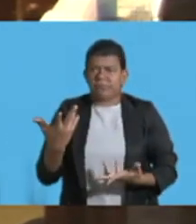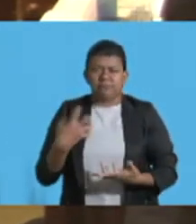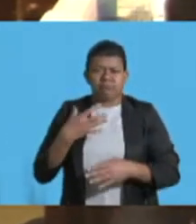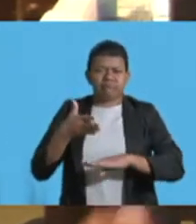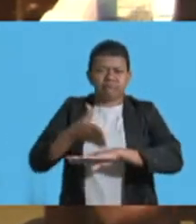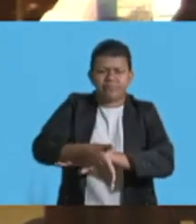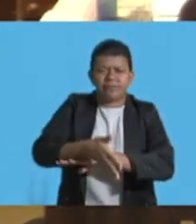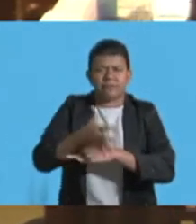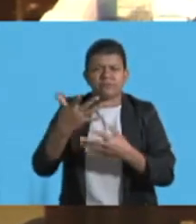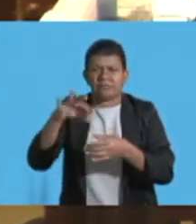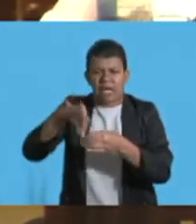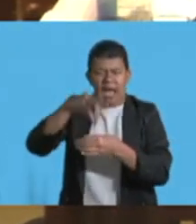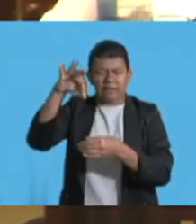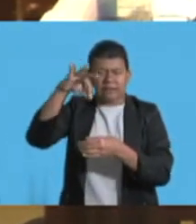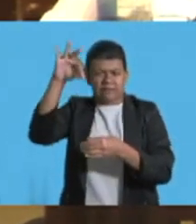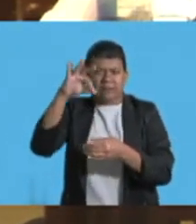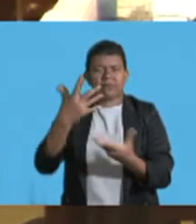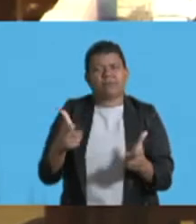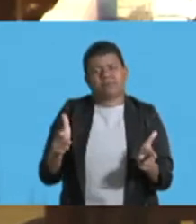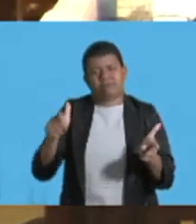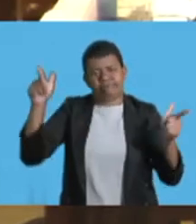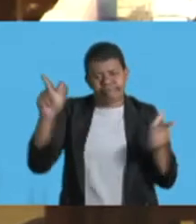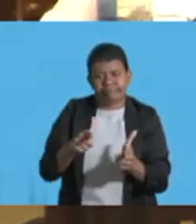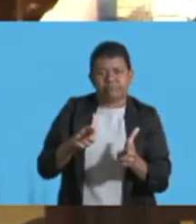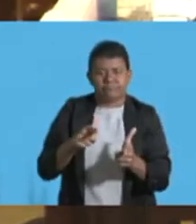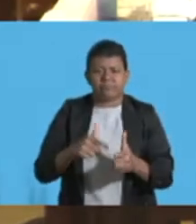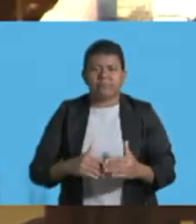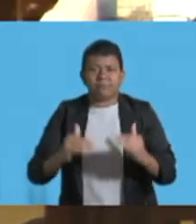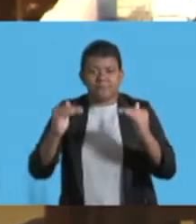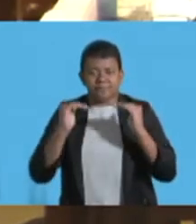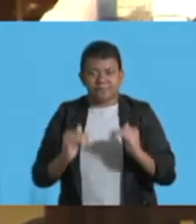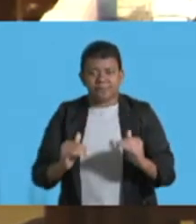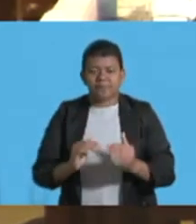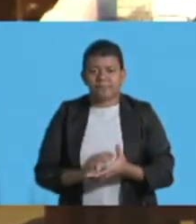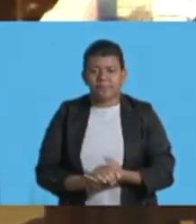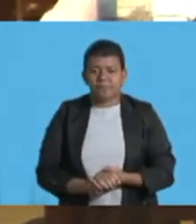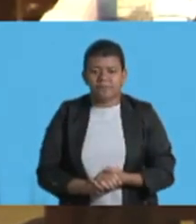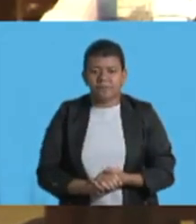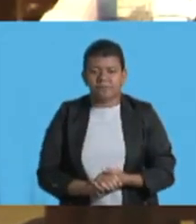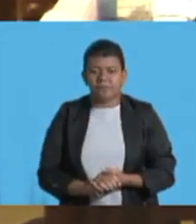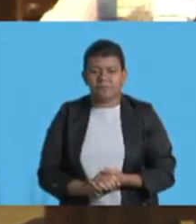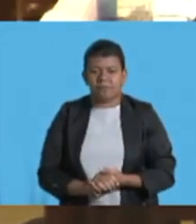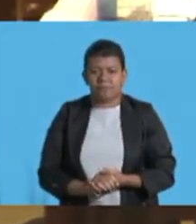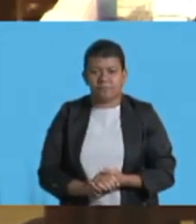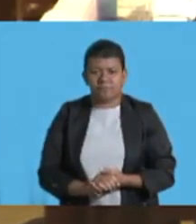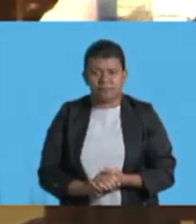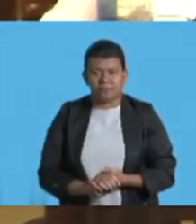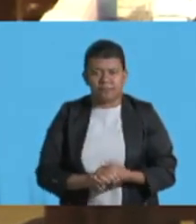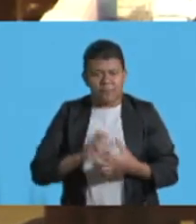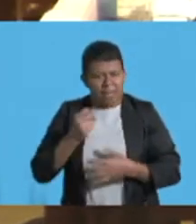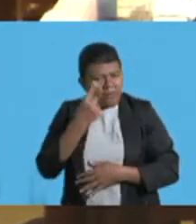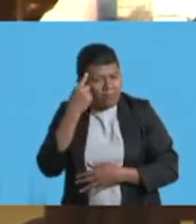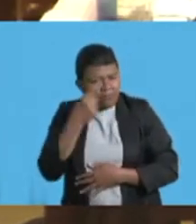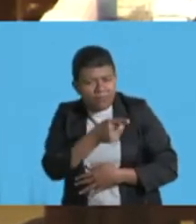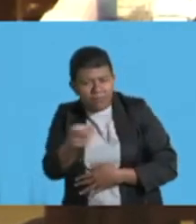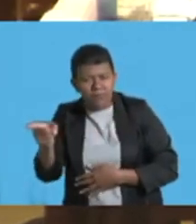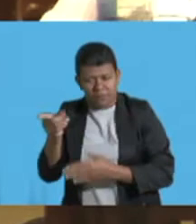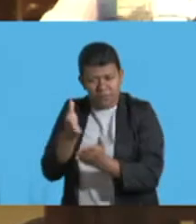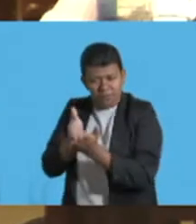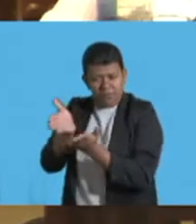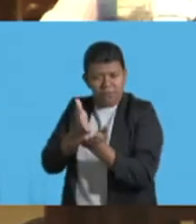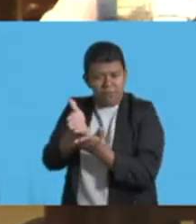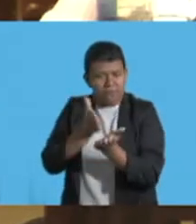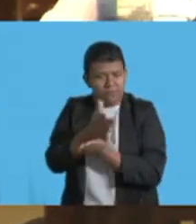Furthermore, in recognition that need maintained to continue sustainable shipping services, government has allocated